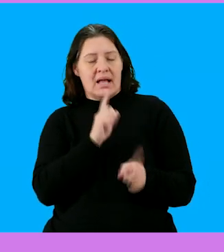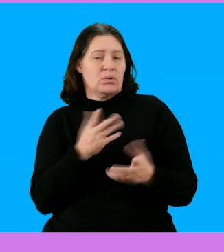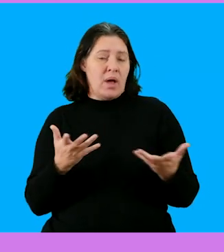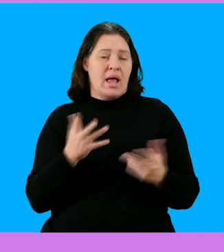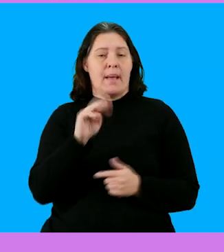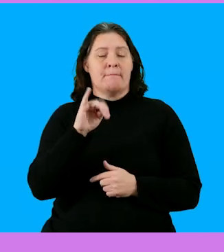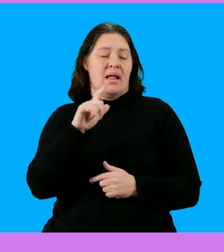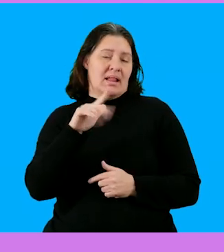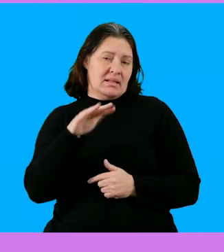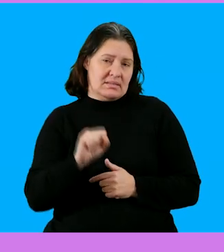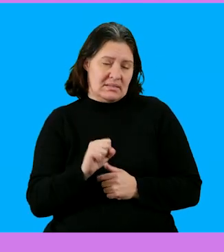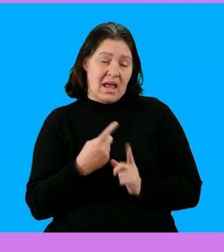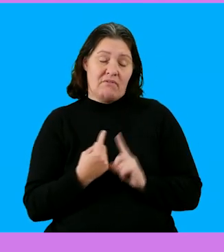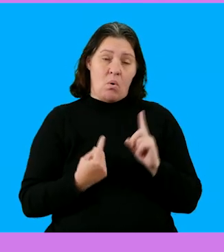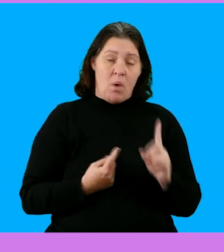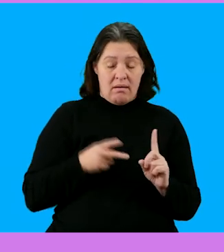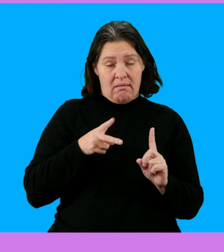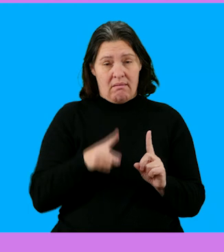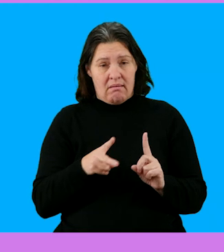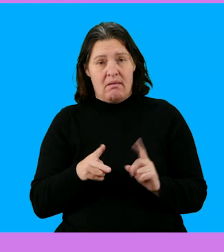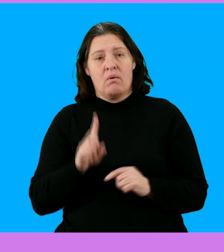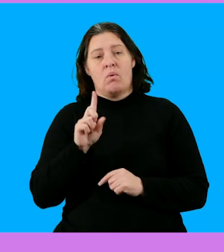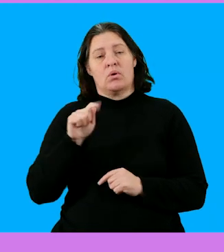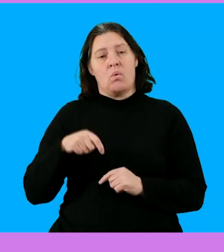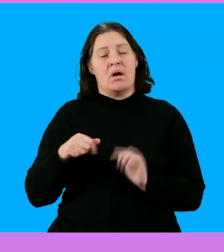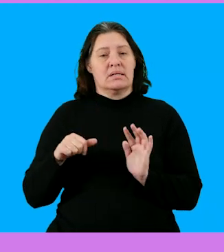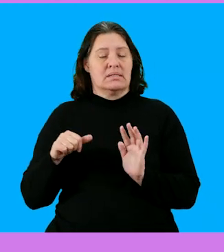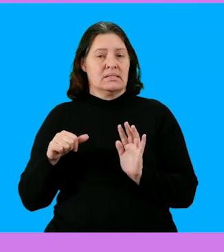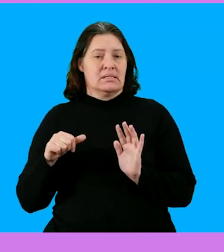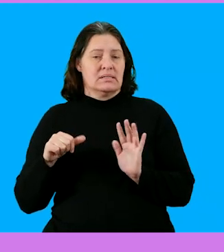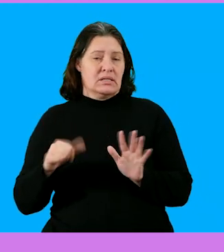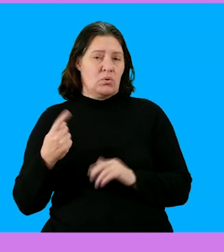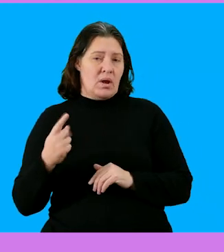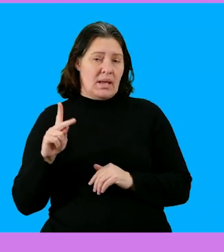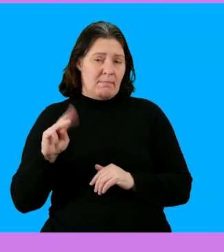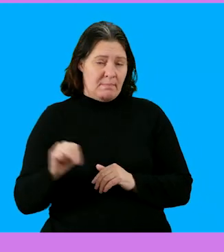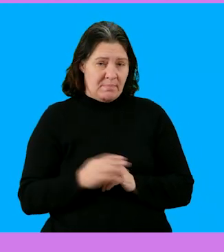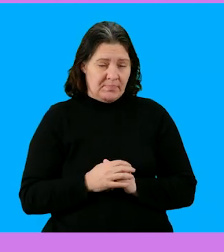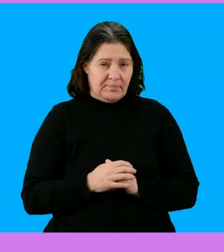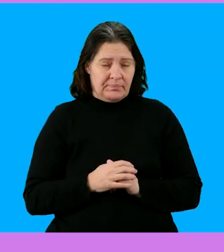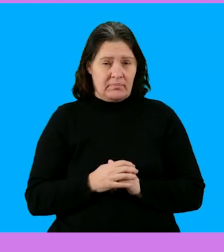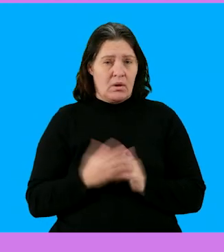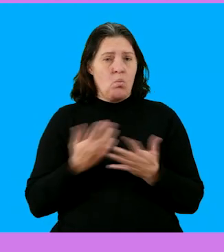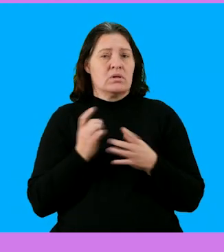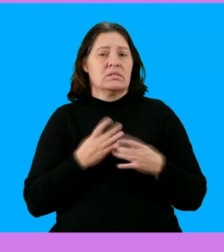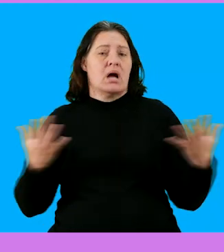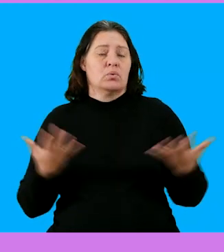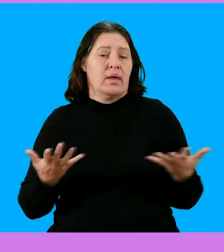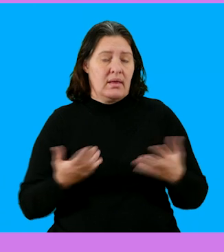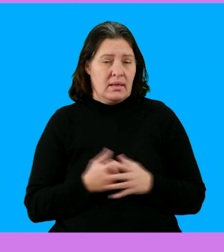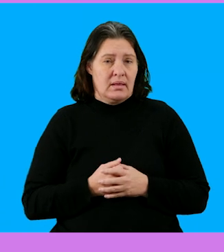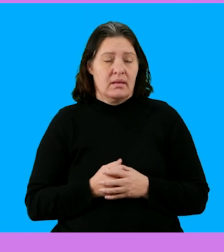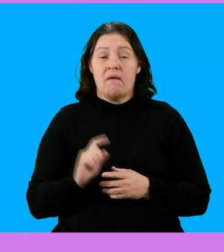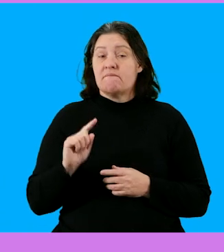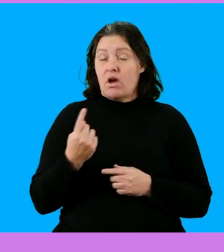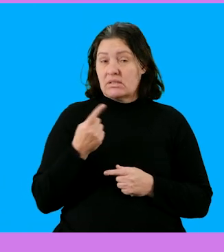miles if 1 mile equals 1.61 kilometers. All right, so where do we start? Right, first